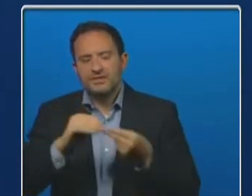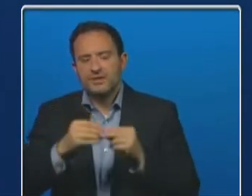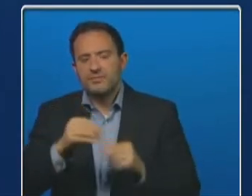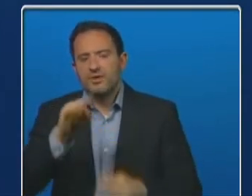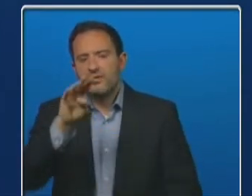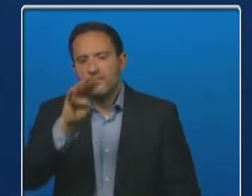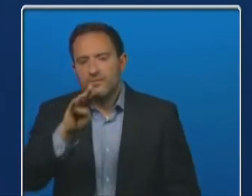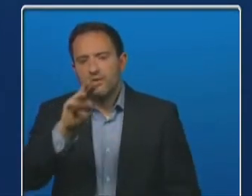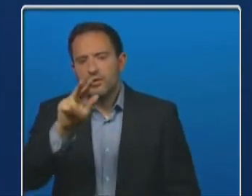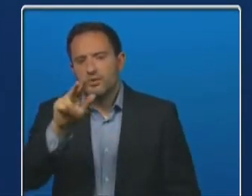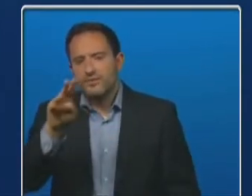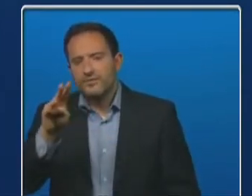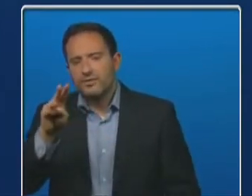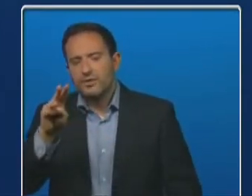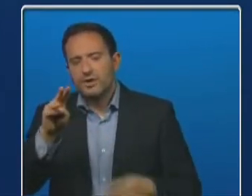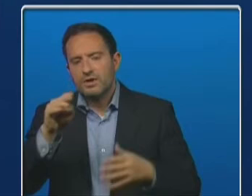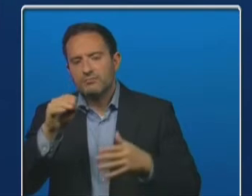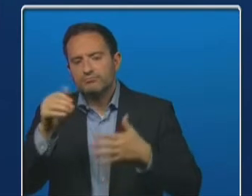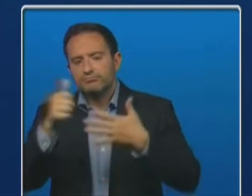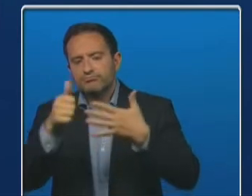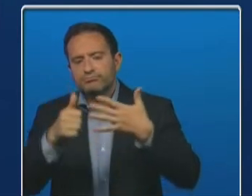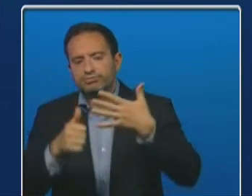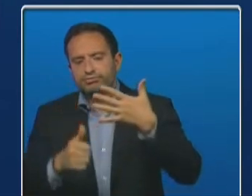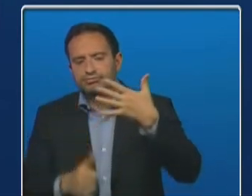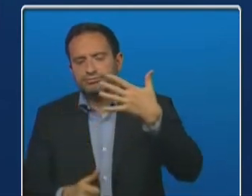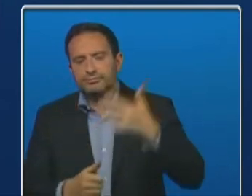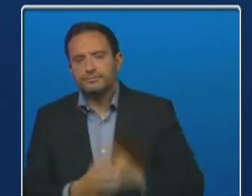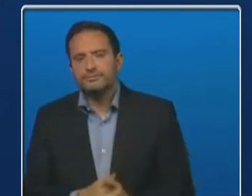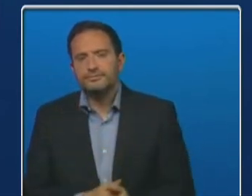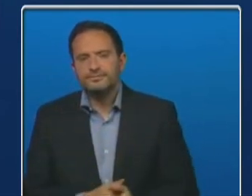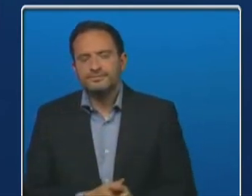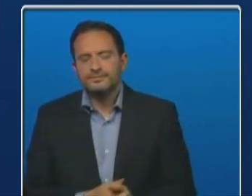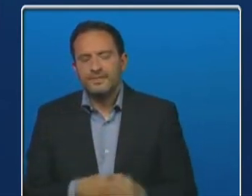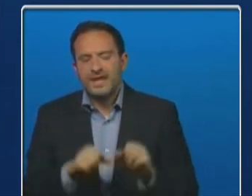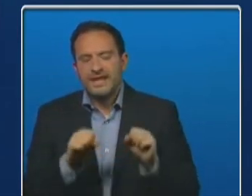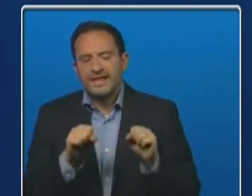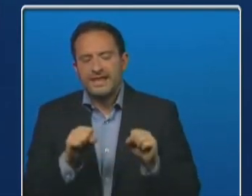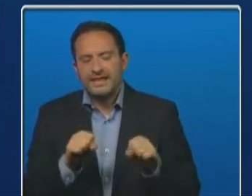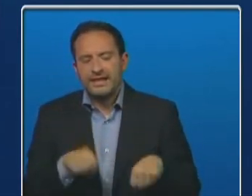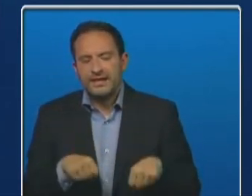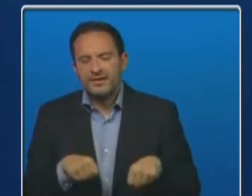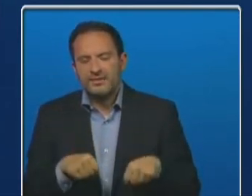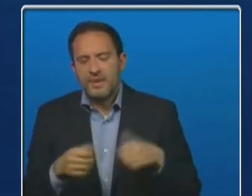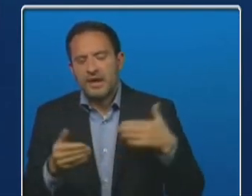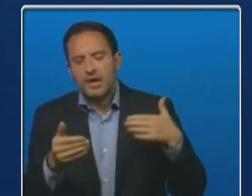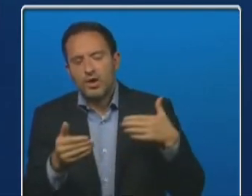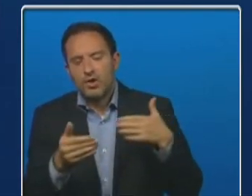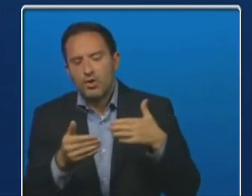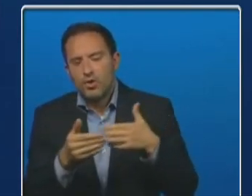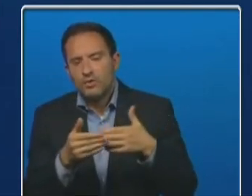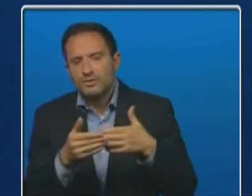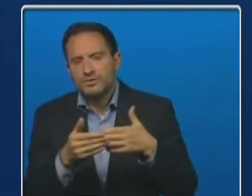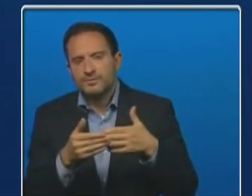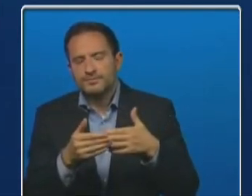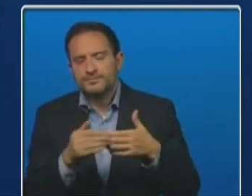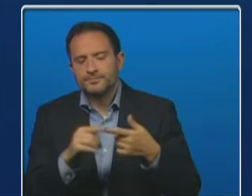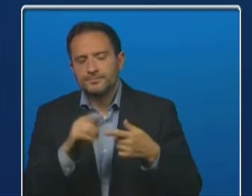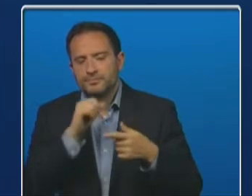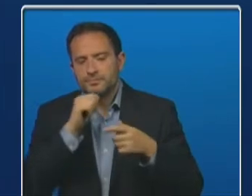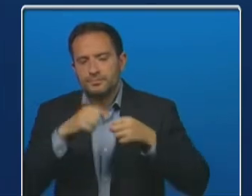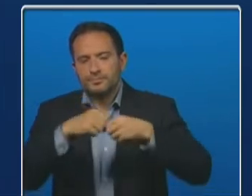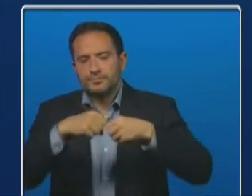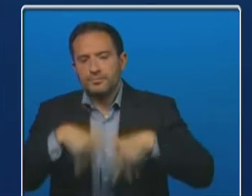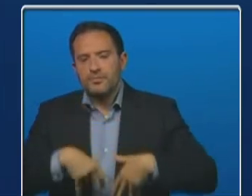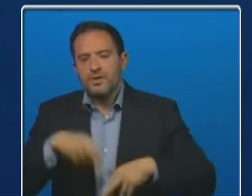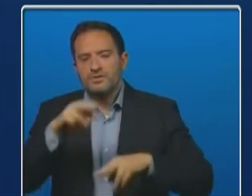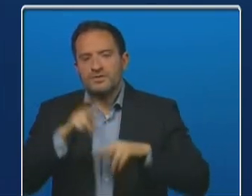444 in the ranking, which means that, if they could have potentially been closer to not losing a